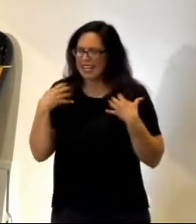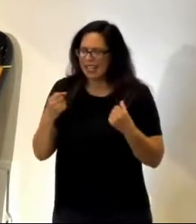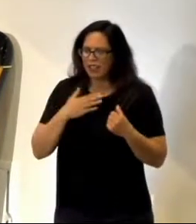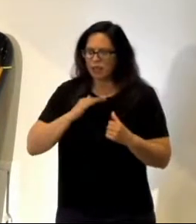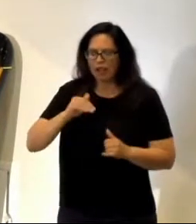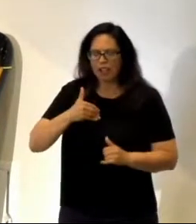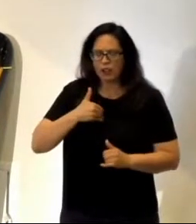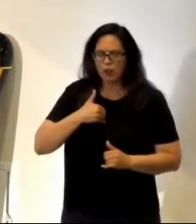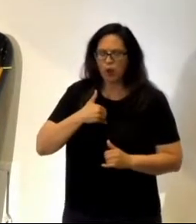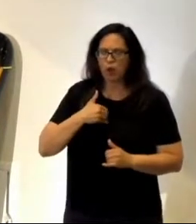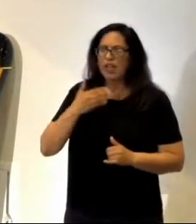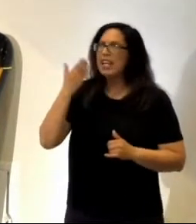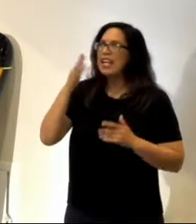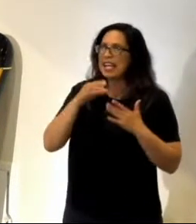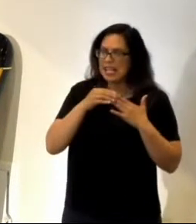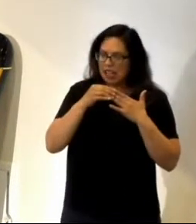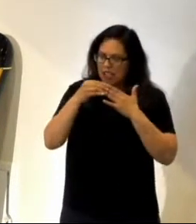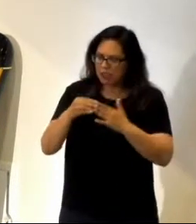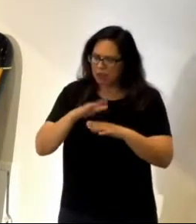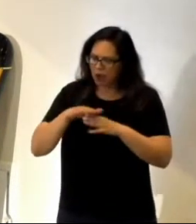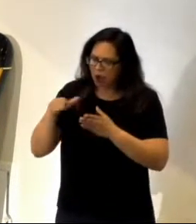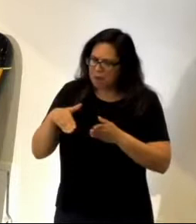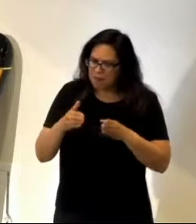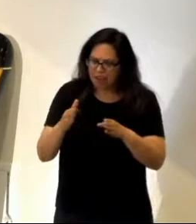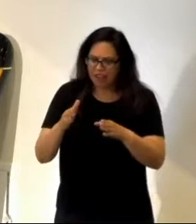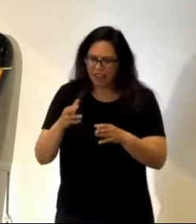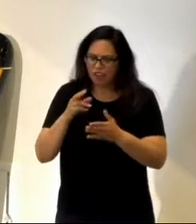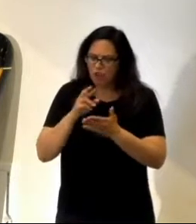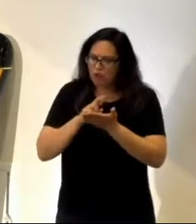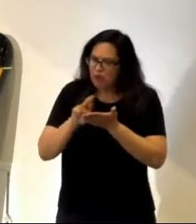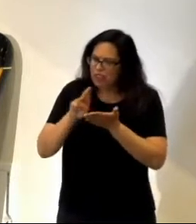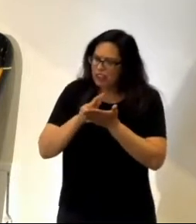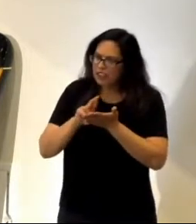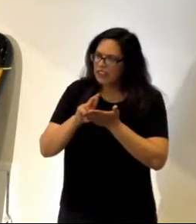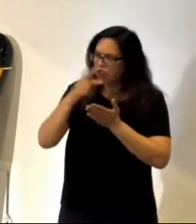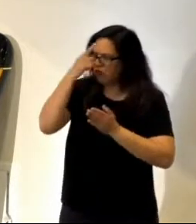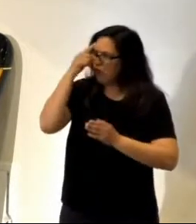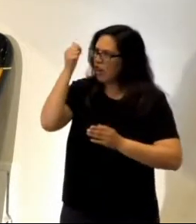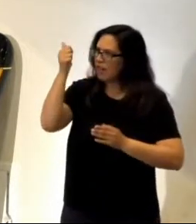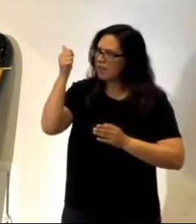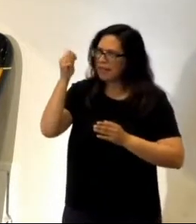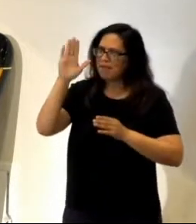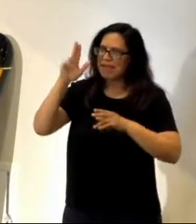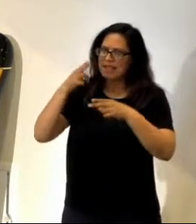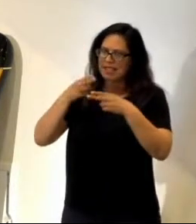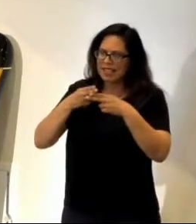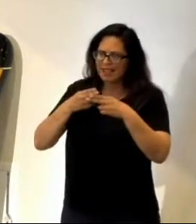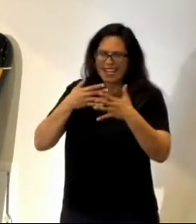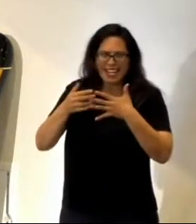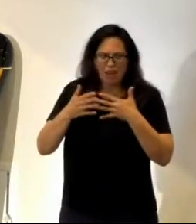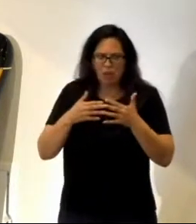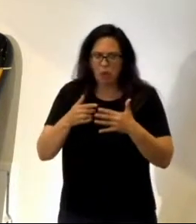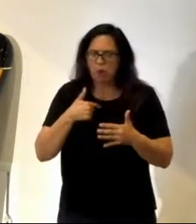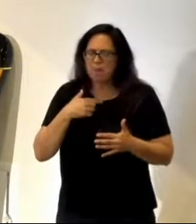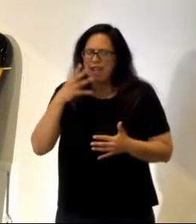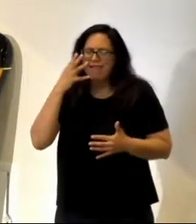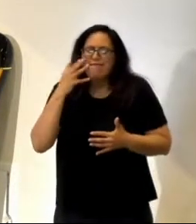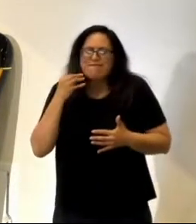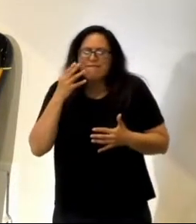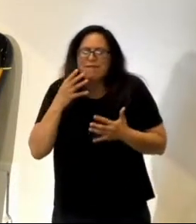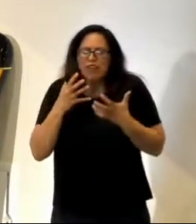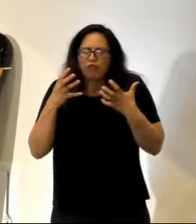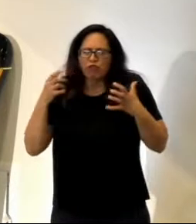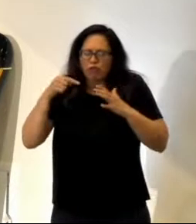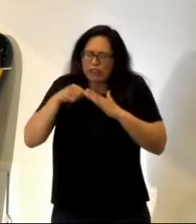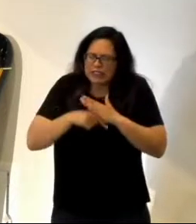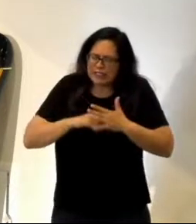He leads me in paths of righteousness for his namesake. Even though I walk through the valley of the shadow of death, I will fear no evil,